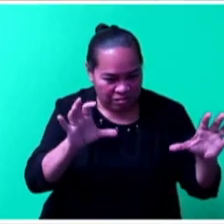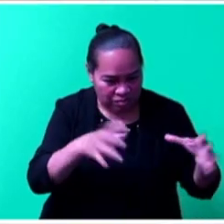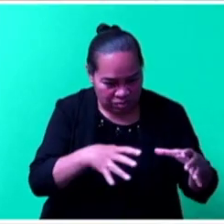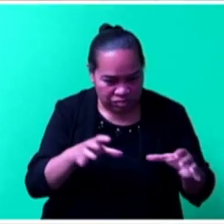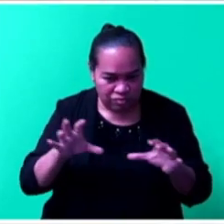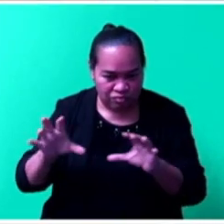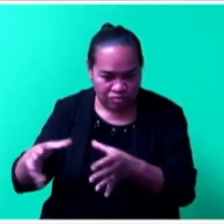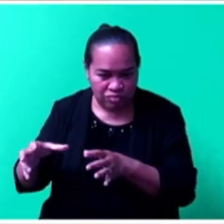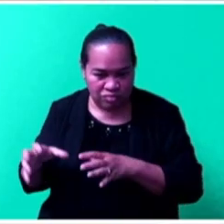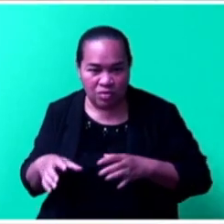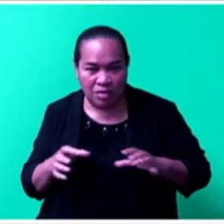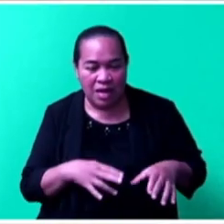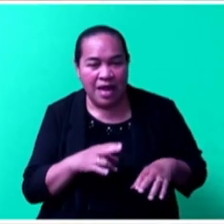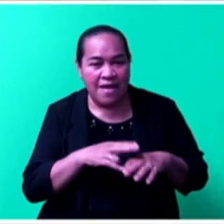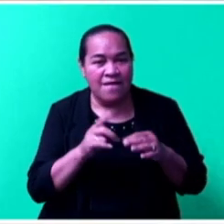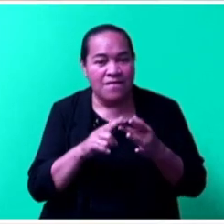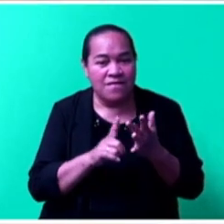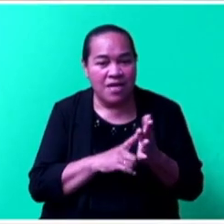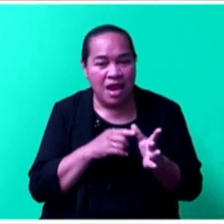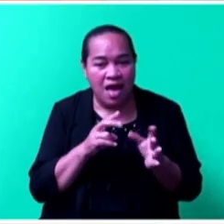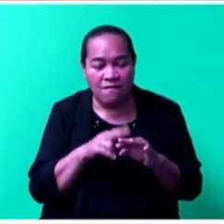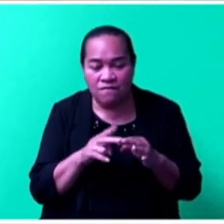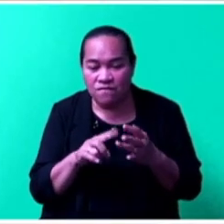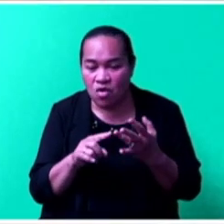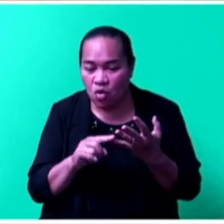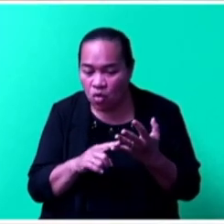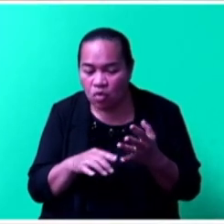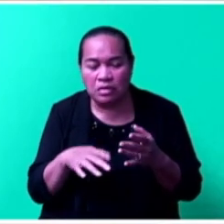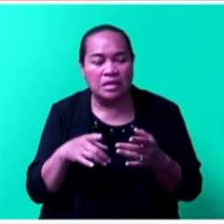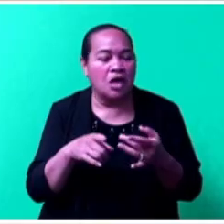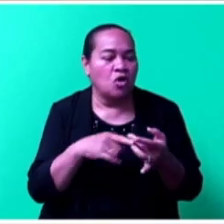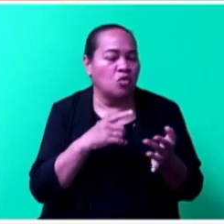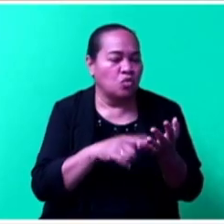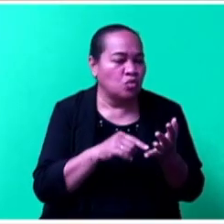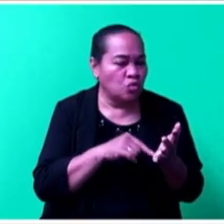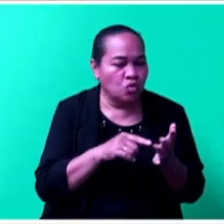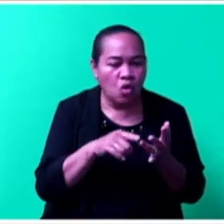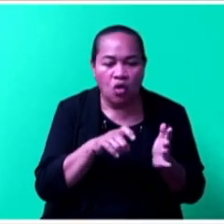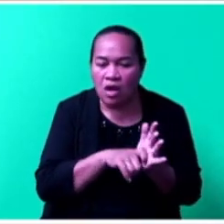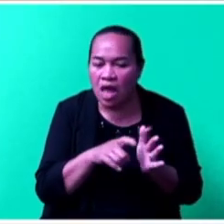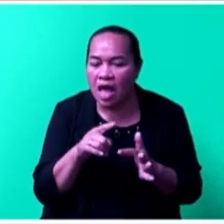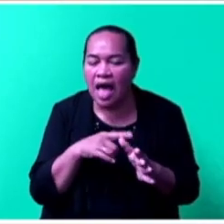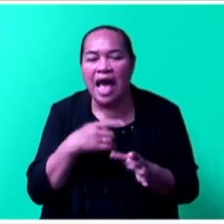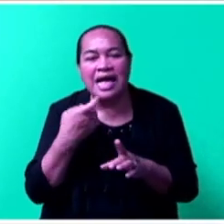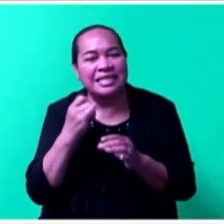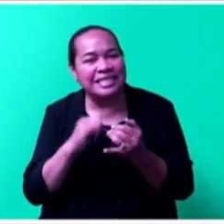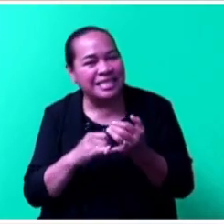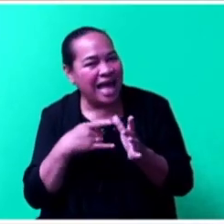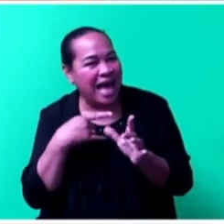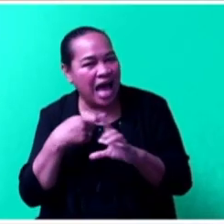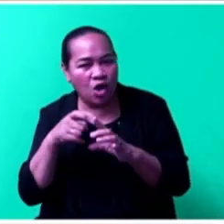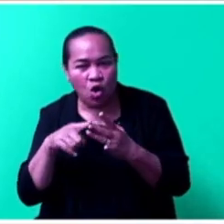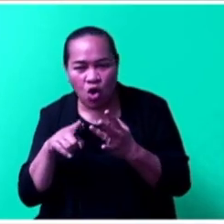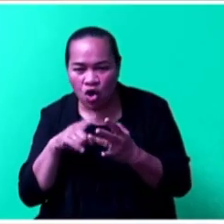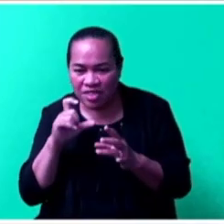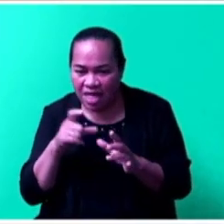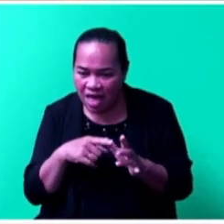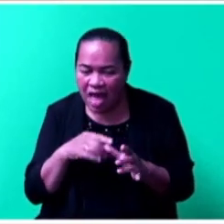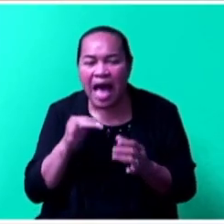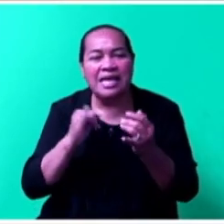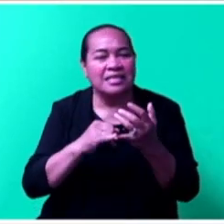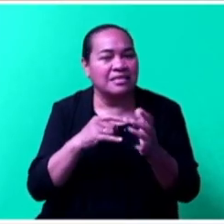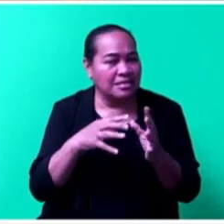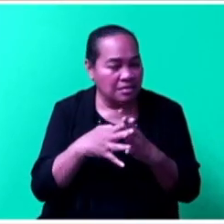Torre, Filfo, Walewangu Yaya, Sakoda, Punika, Mbare,